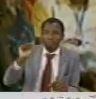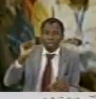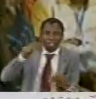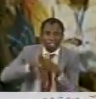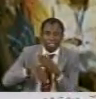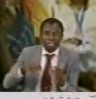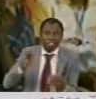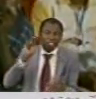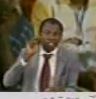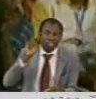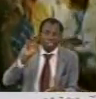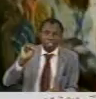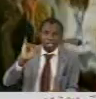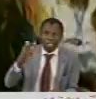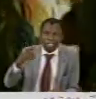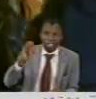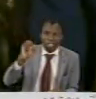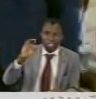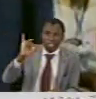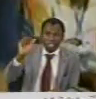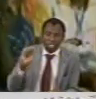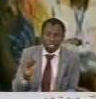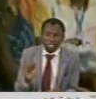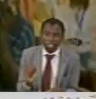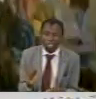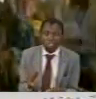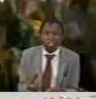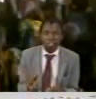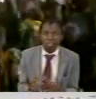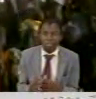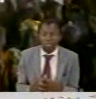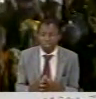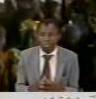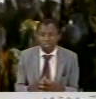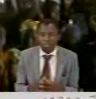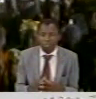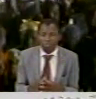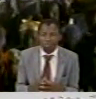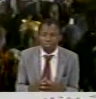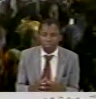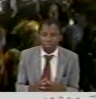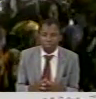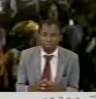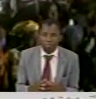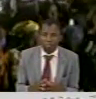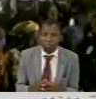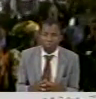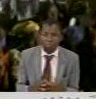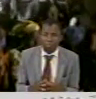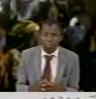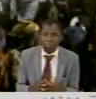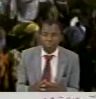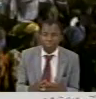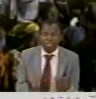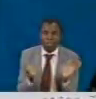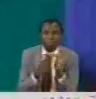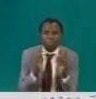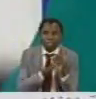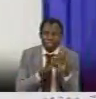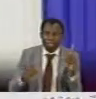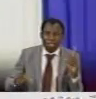done. Freedom all over the world. Taraba, coming up on your screen now. Praise the